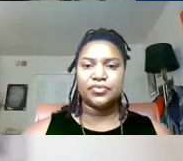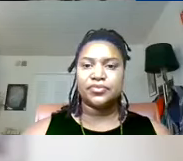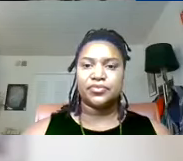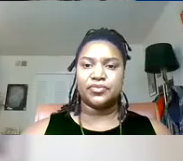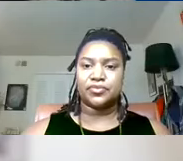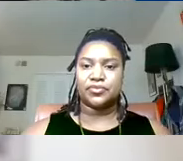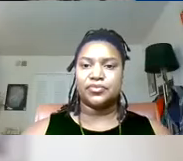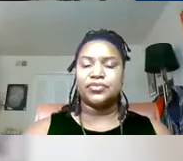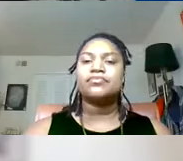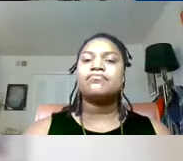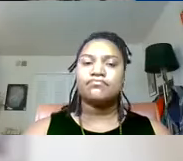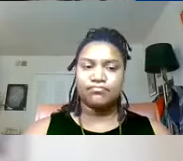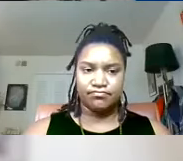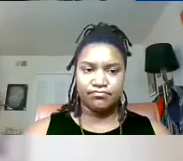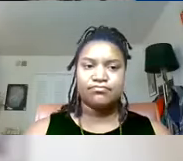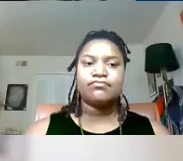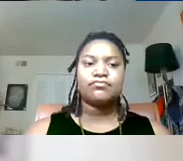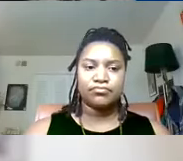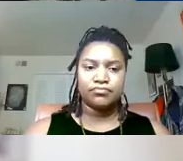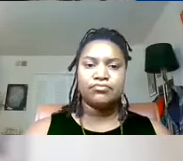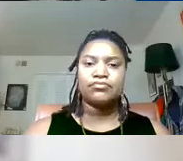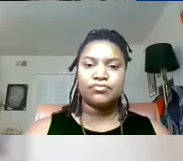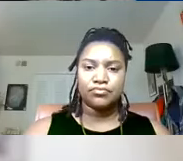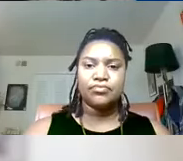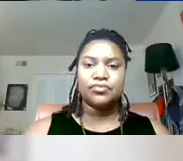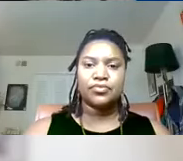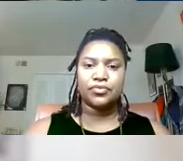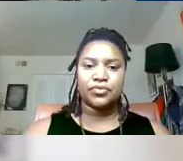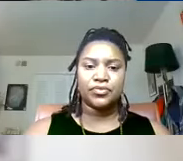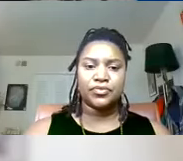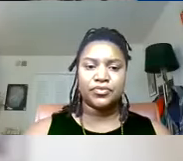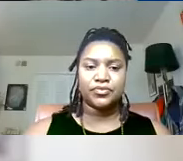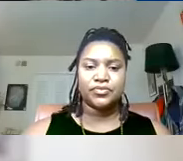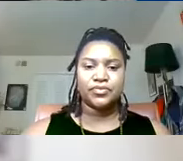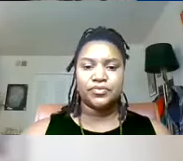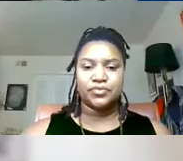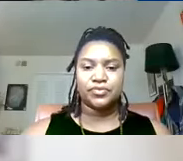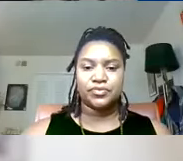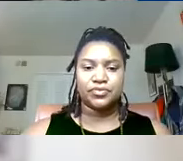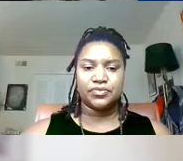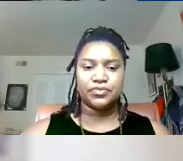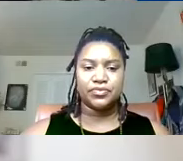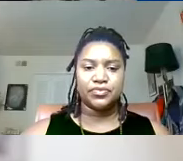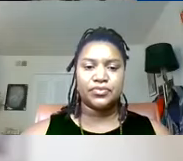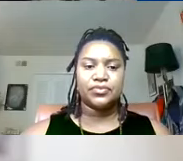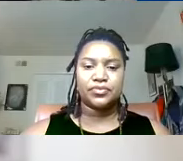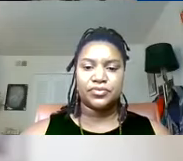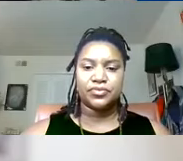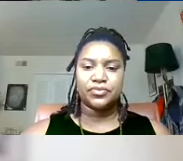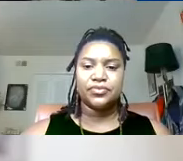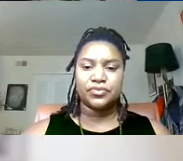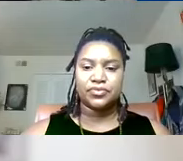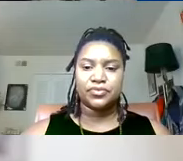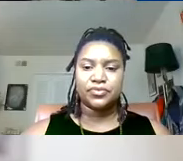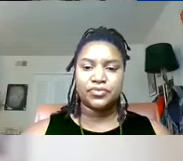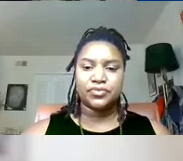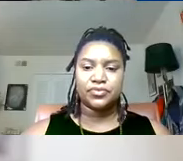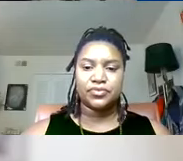builder of trust. And I think that having a genuine concern, I think that if you're talking about